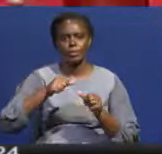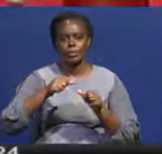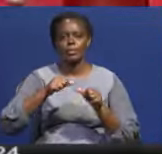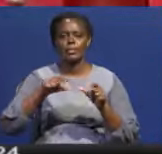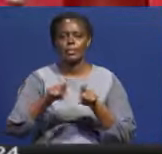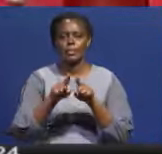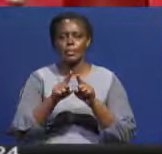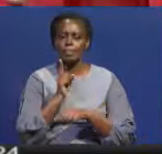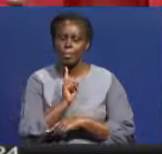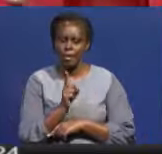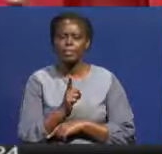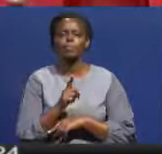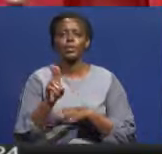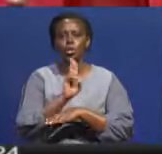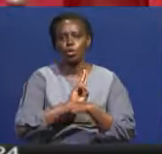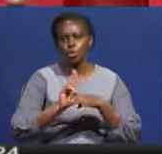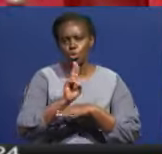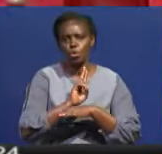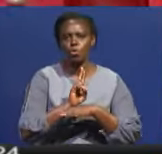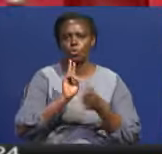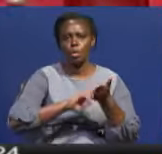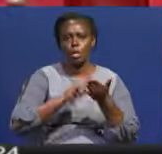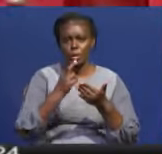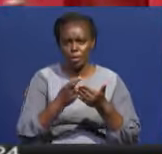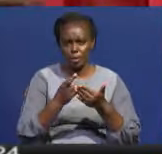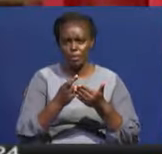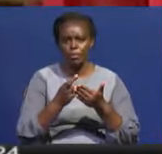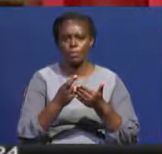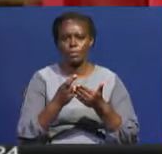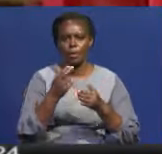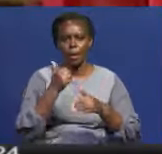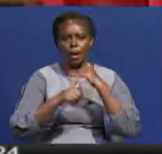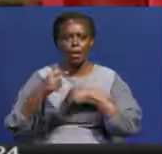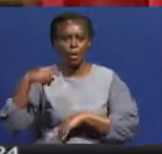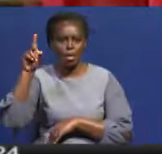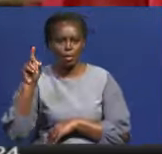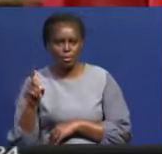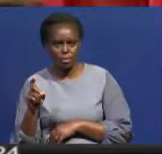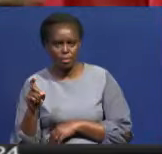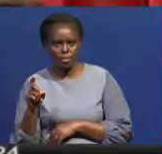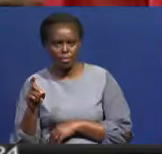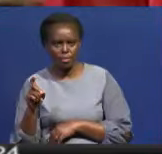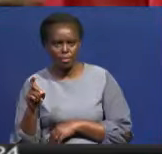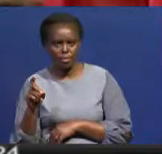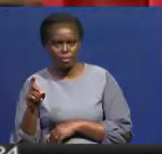fiscal discipline in the use of our resources by our executive, Honorable Speaker. Because one of the